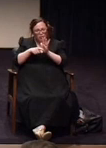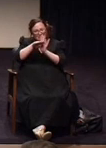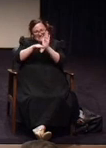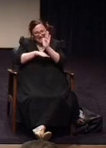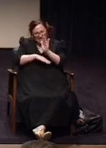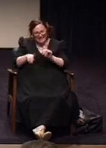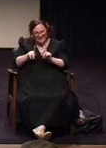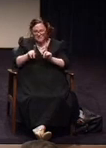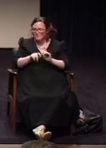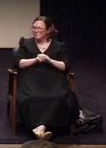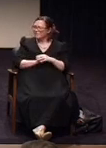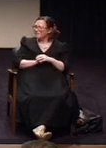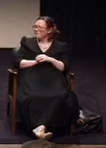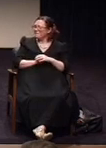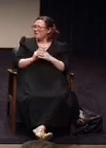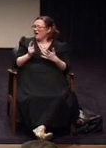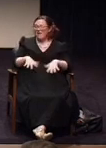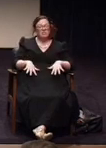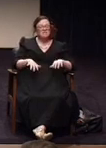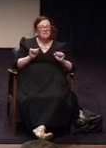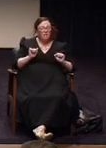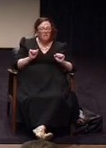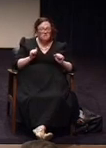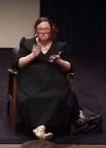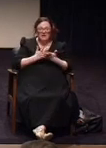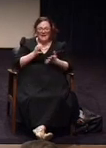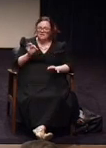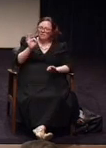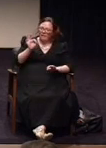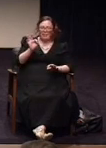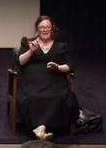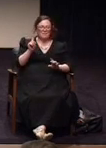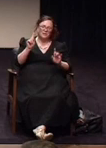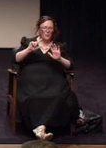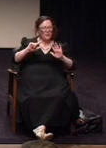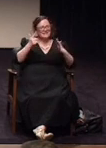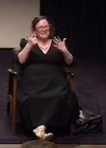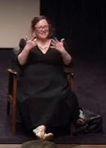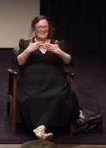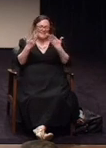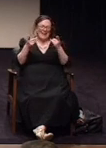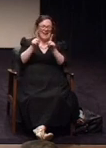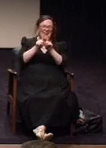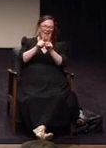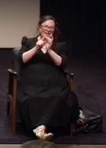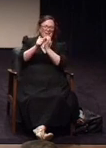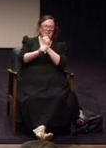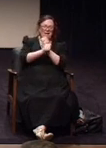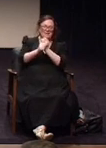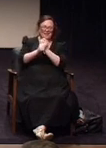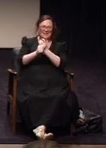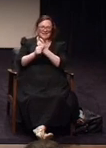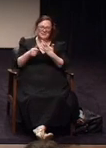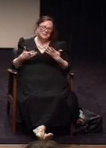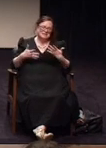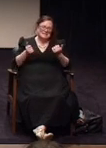And in the beginning, there was nothing. But on the 7th day, we started actually to see that